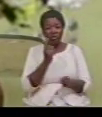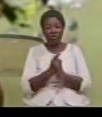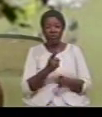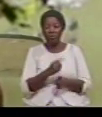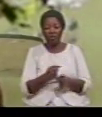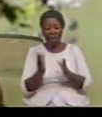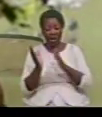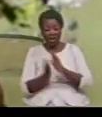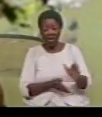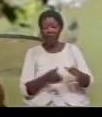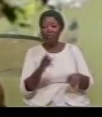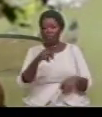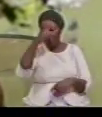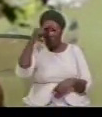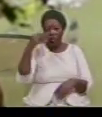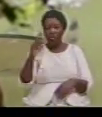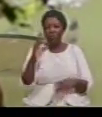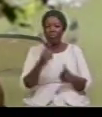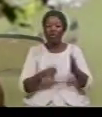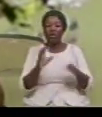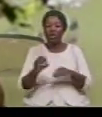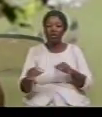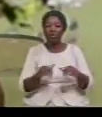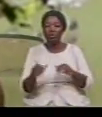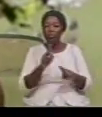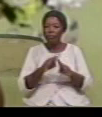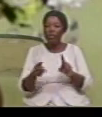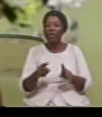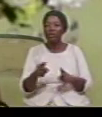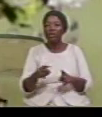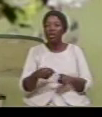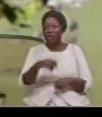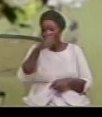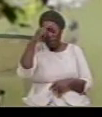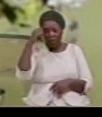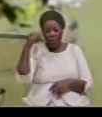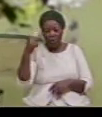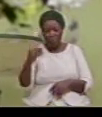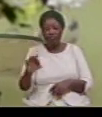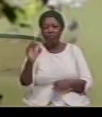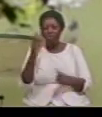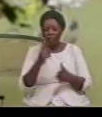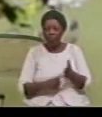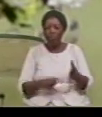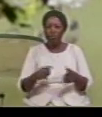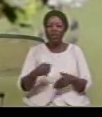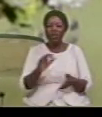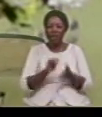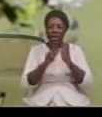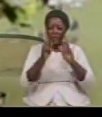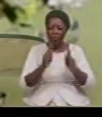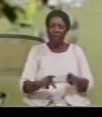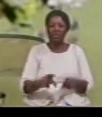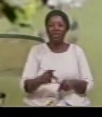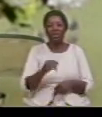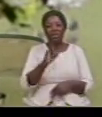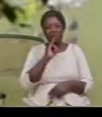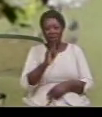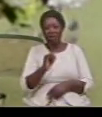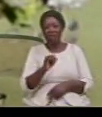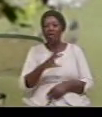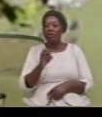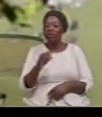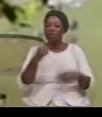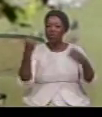ruined because of what he had done, but on account of what he was. Sinner must not only